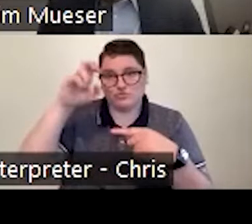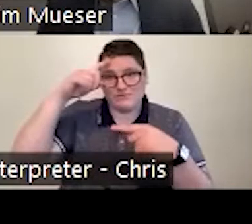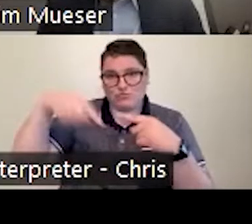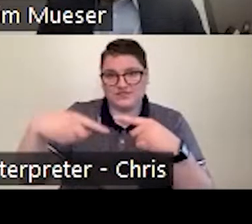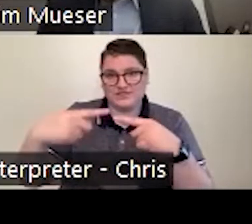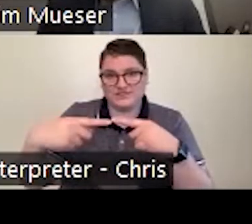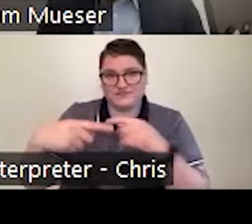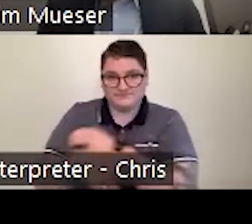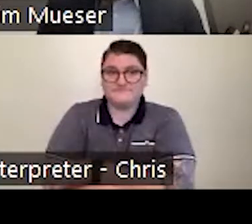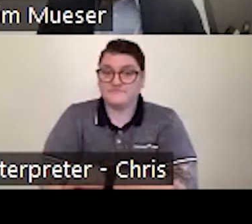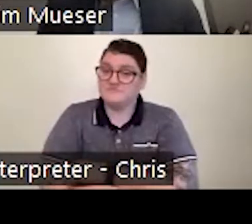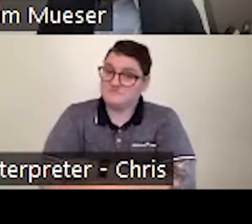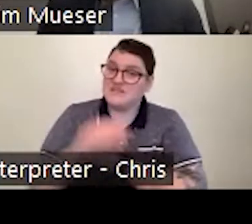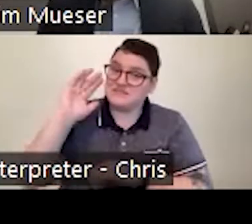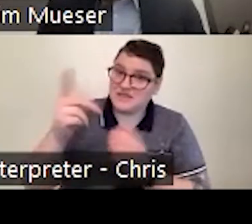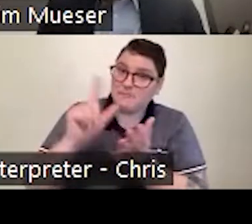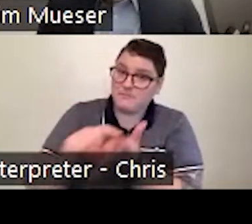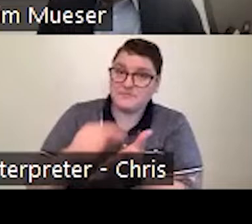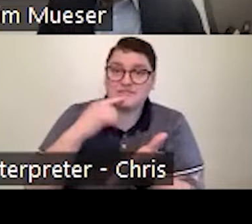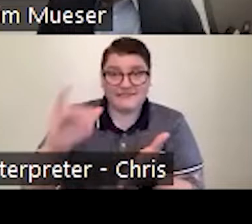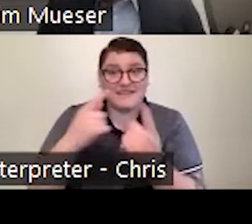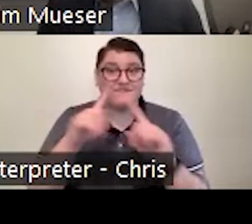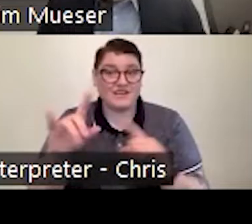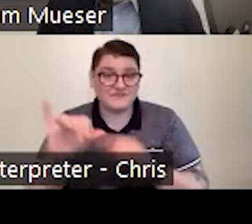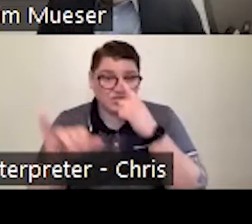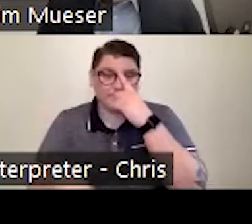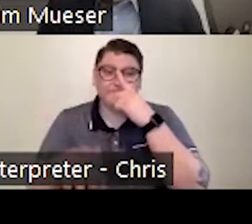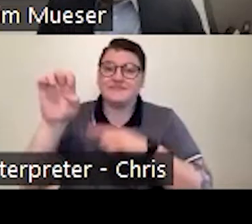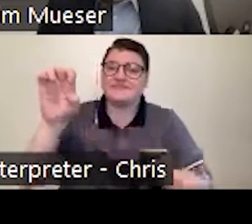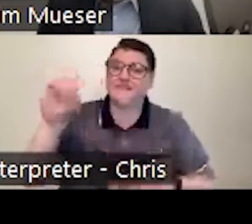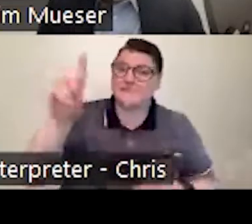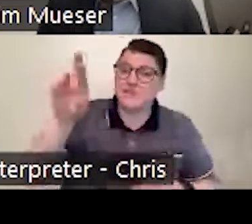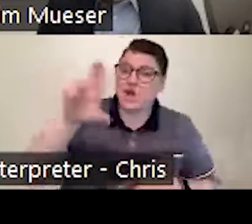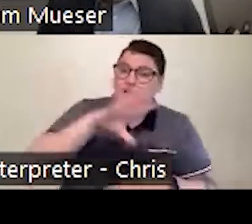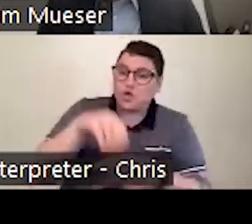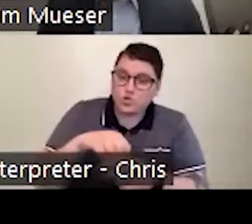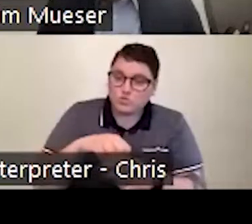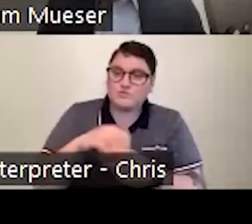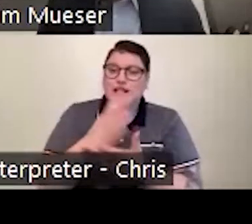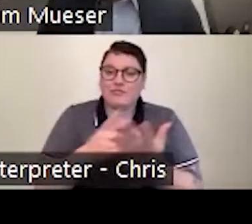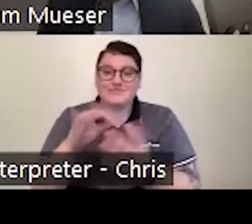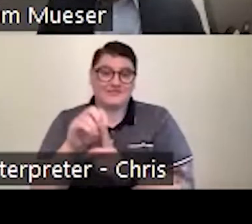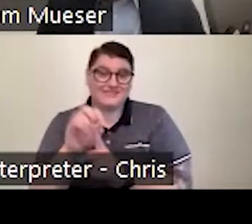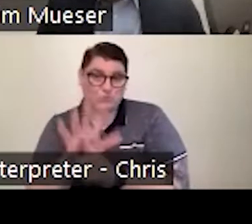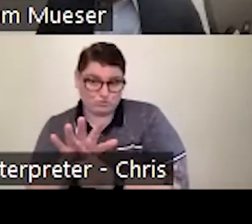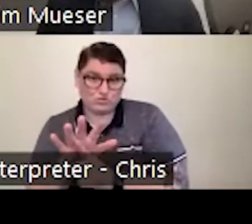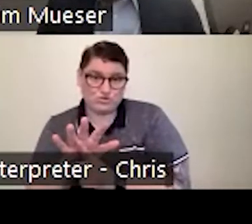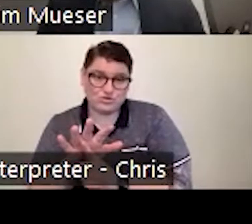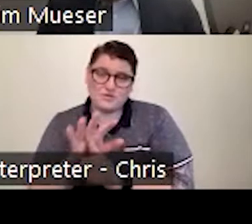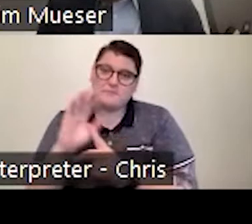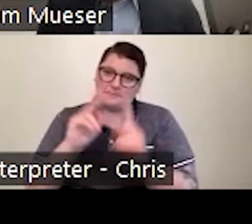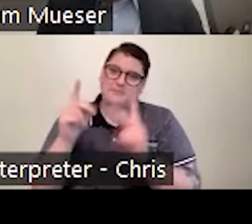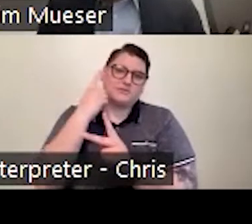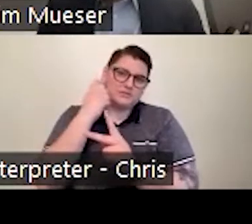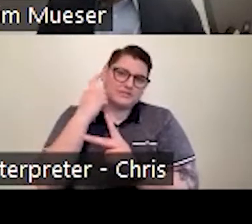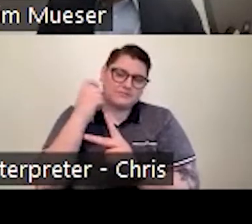well. EMDR contains elements of exposure in which people are taught to bring forth into